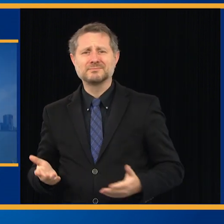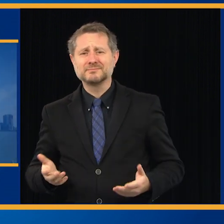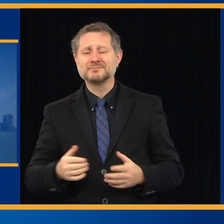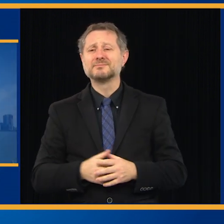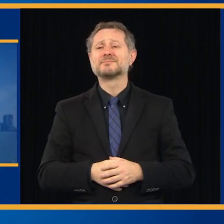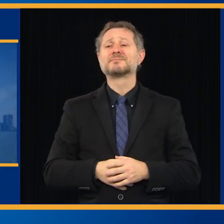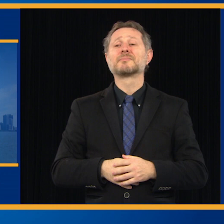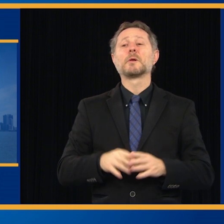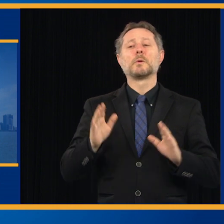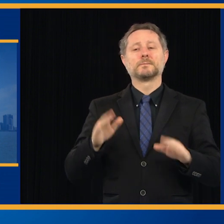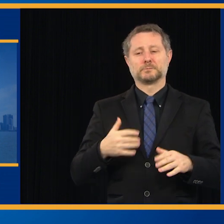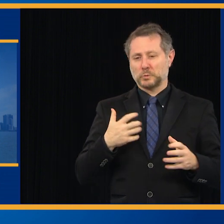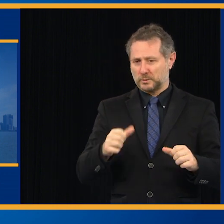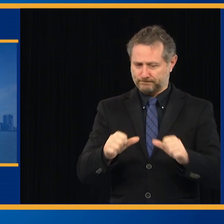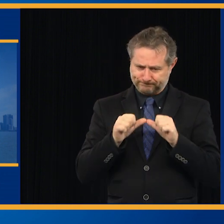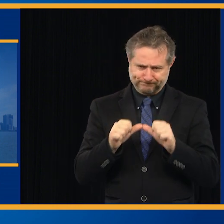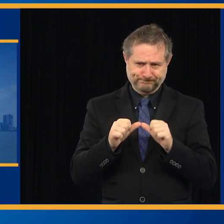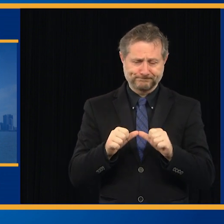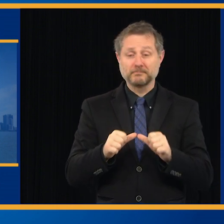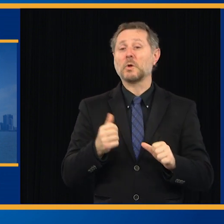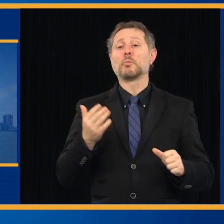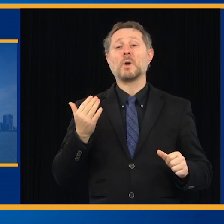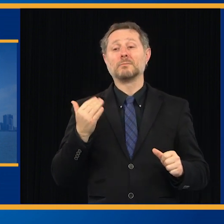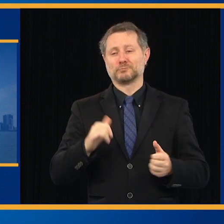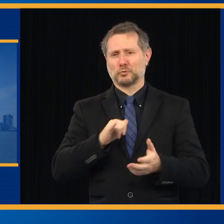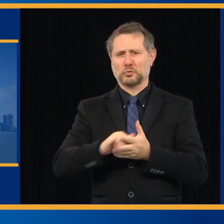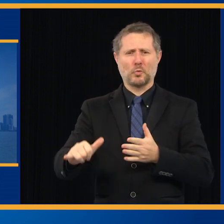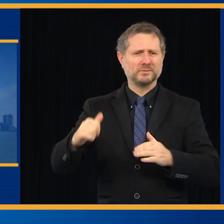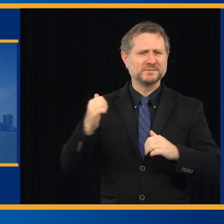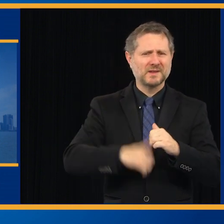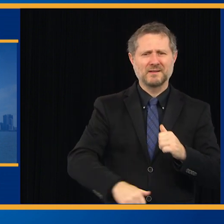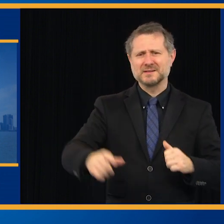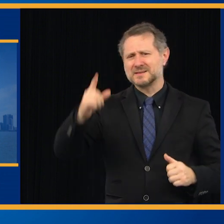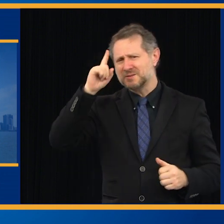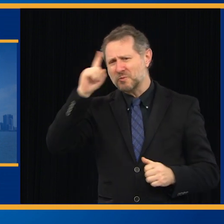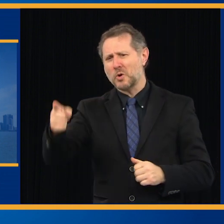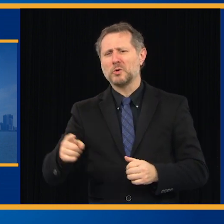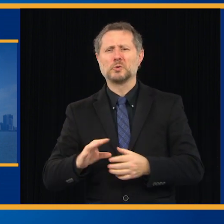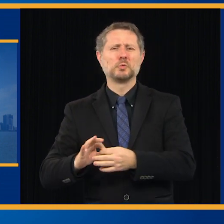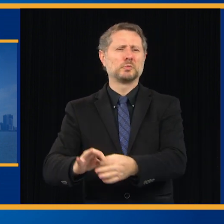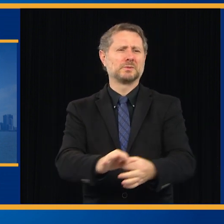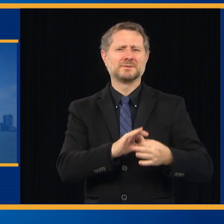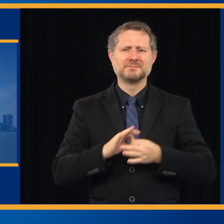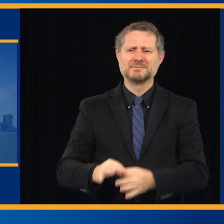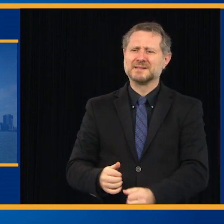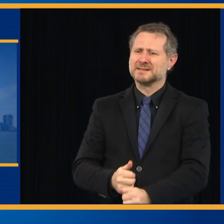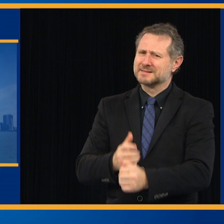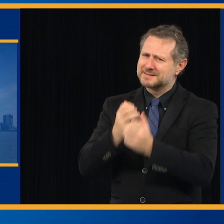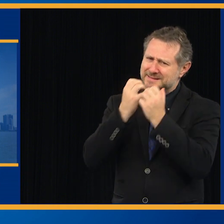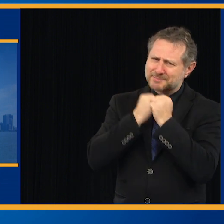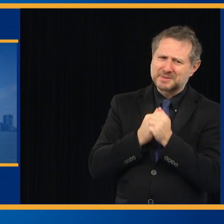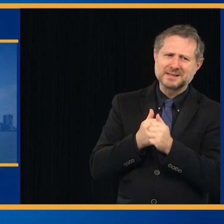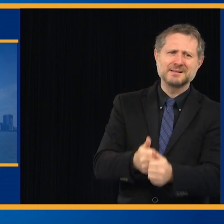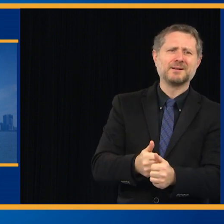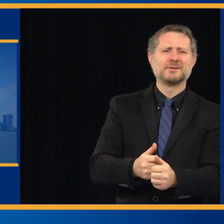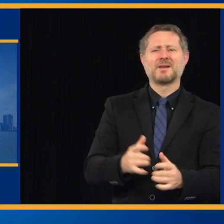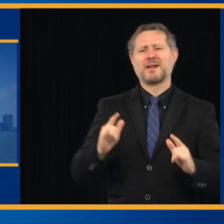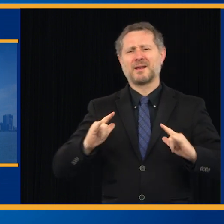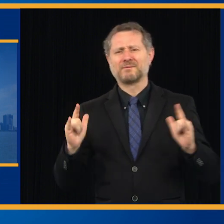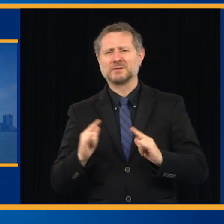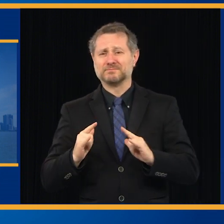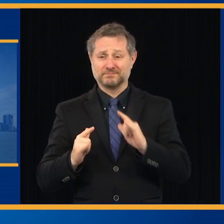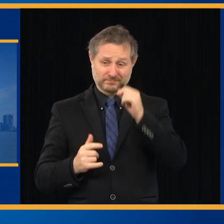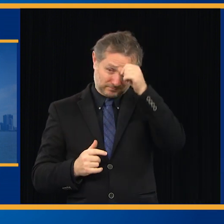And we keep going, because we are New York tough, we are smart, united, disciplined, and we are loving. Every time